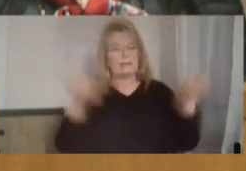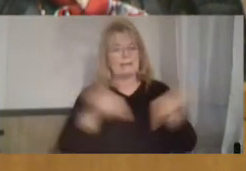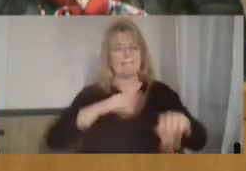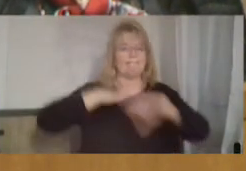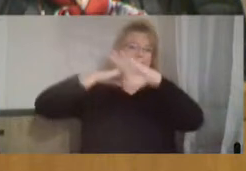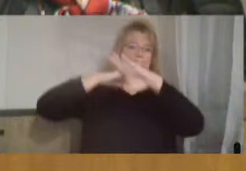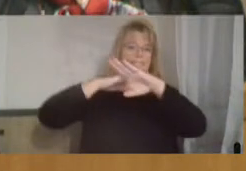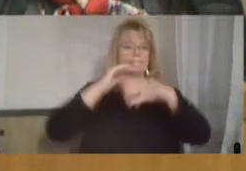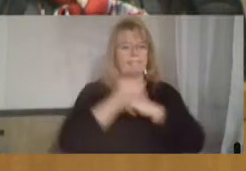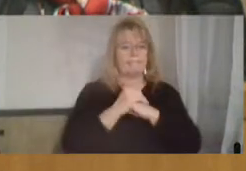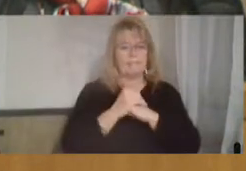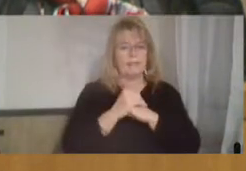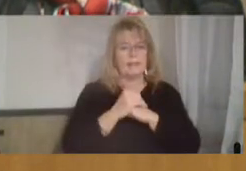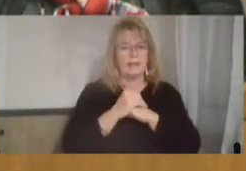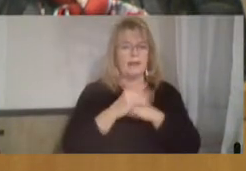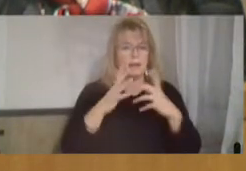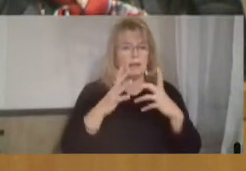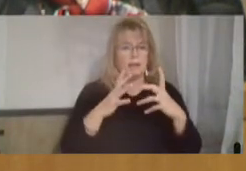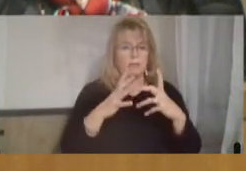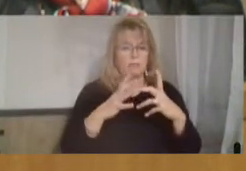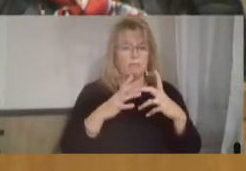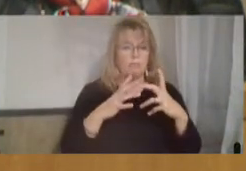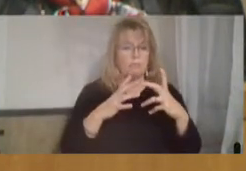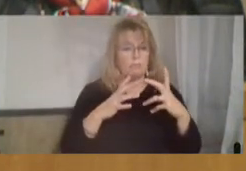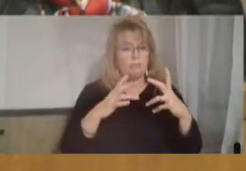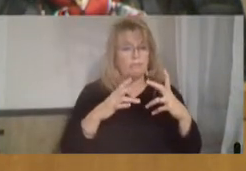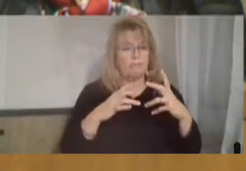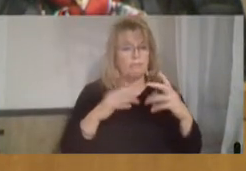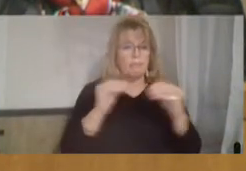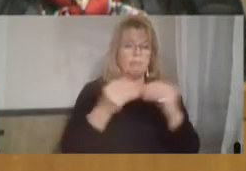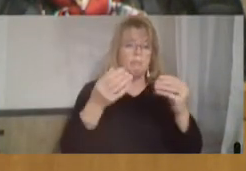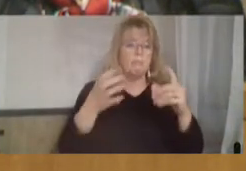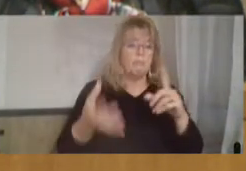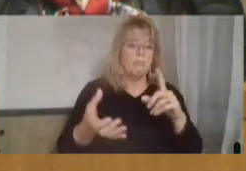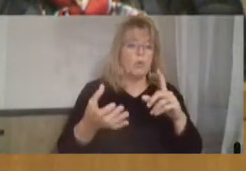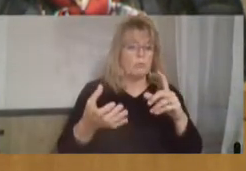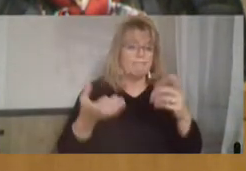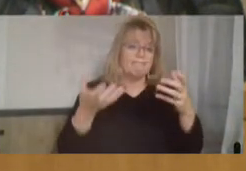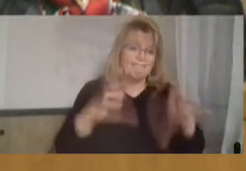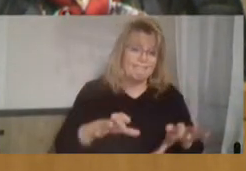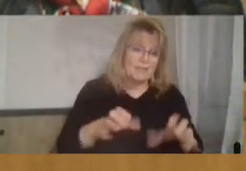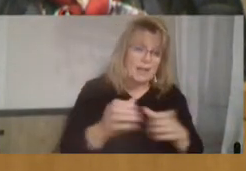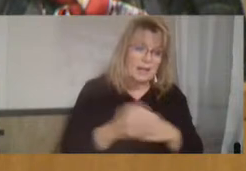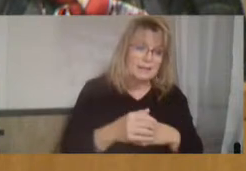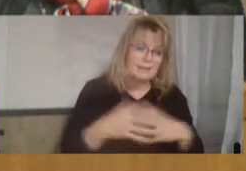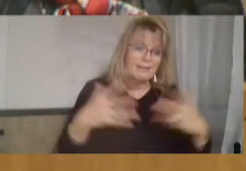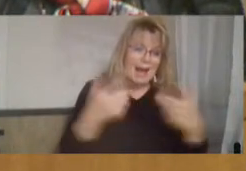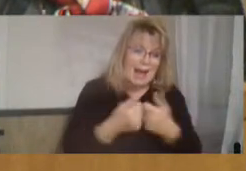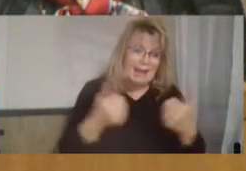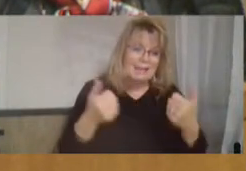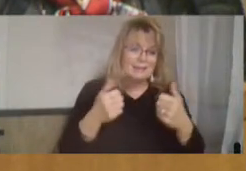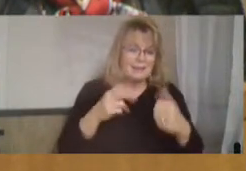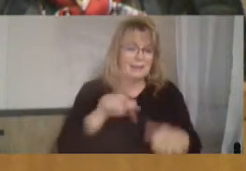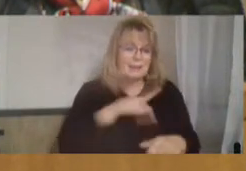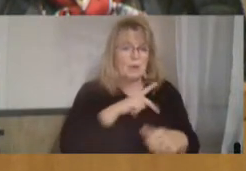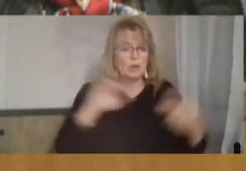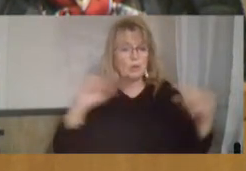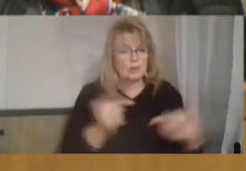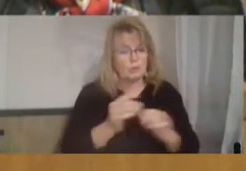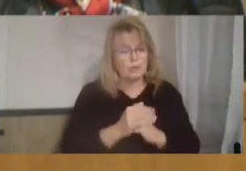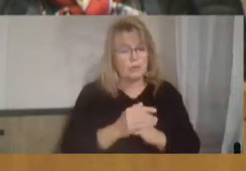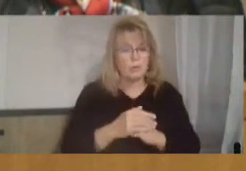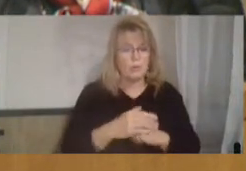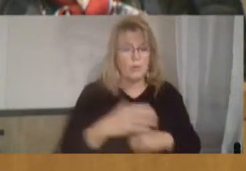creating additional likelihood of automobile accidents and personal injury. Therefore, we strongly oppose and urge